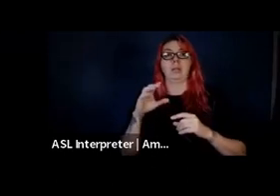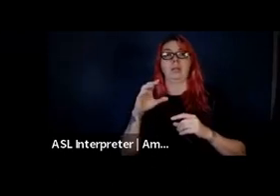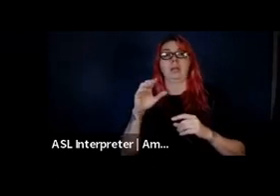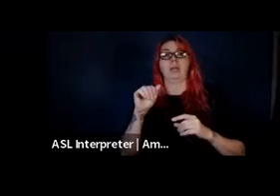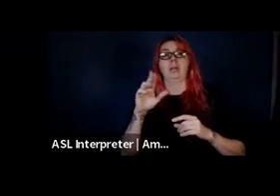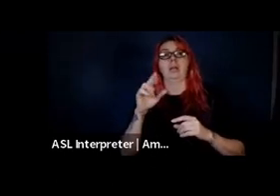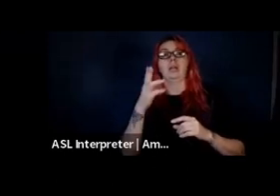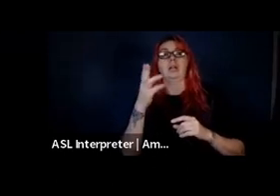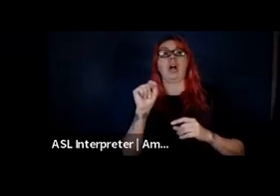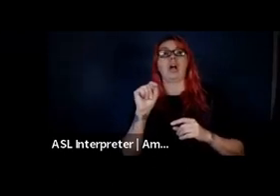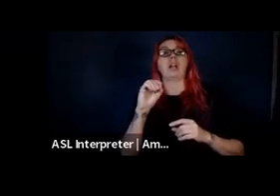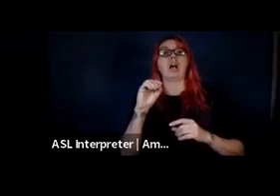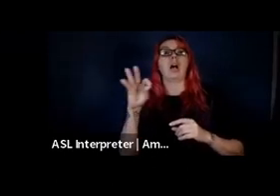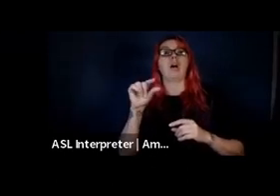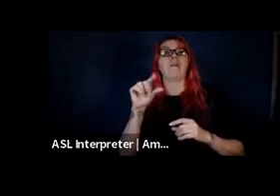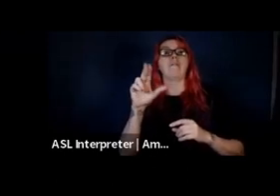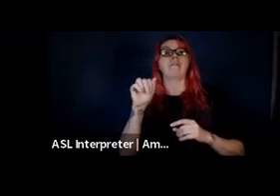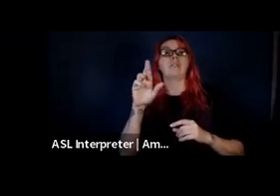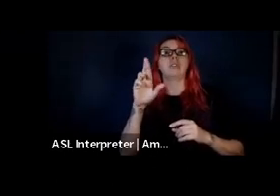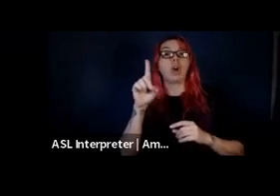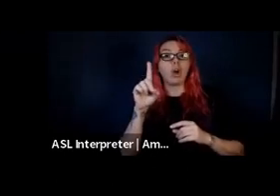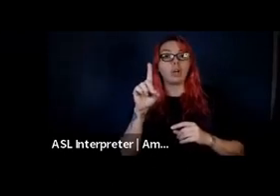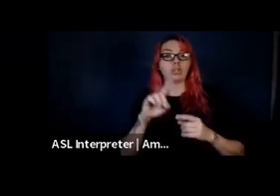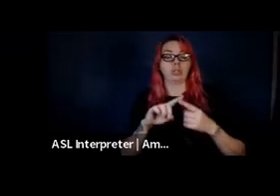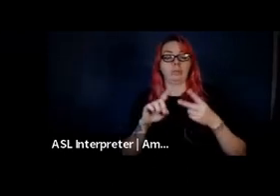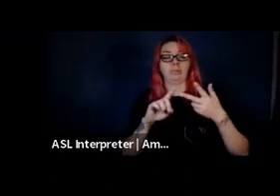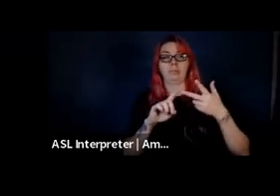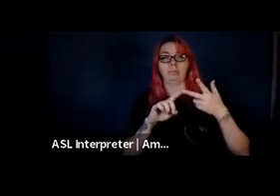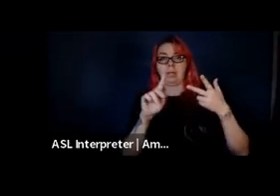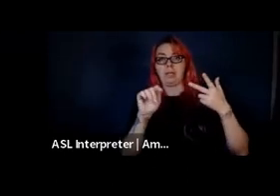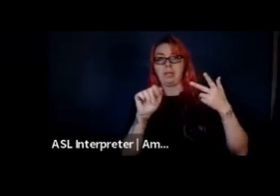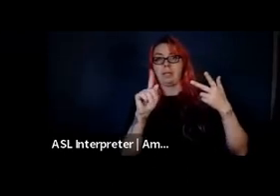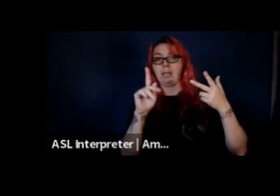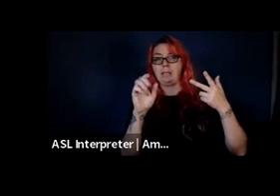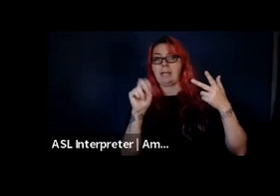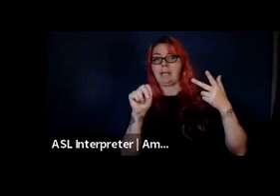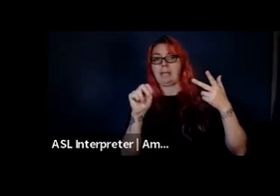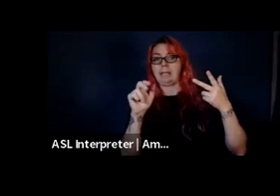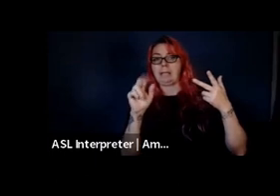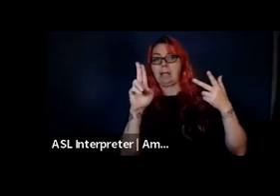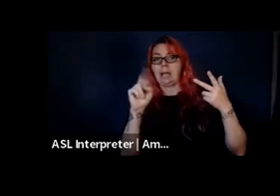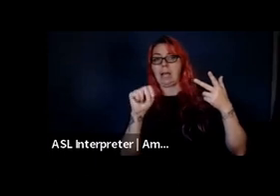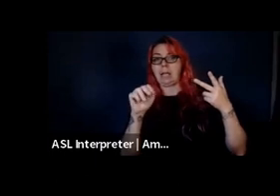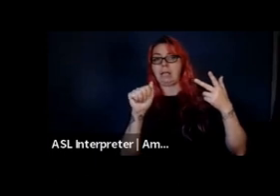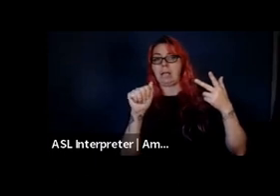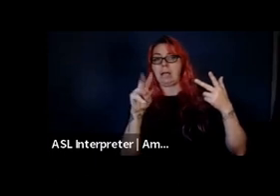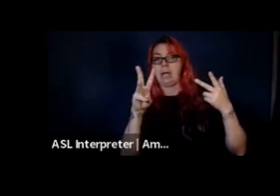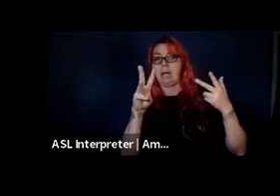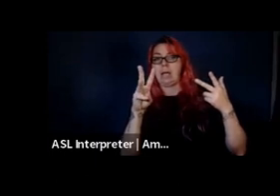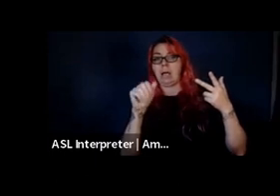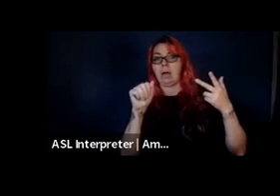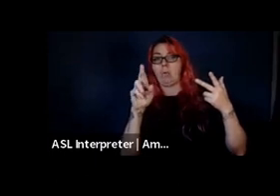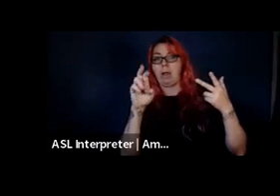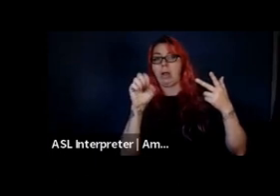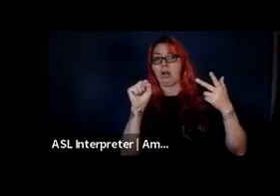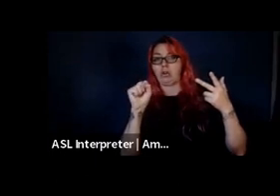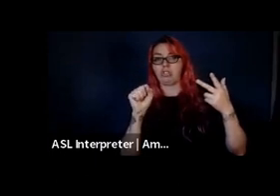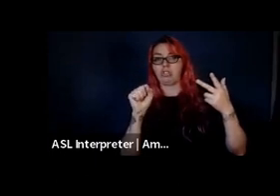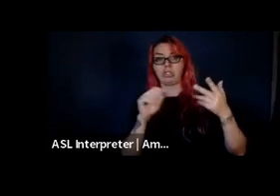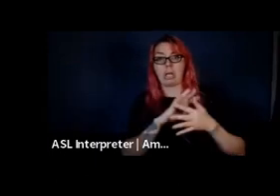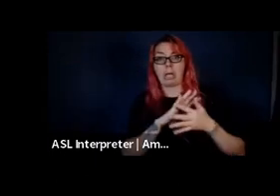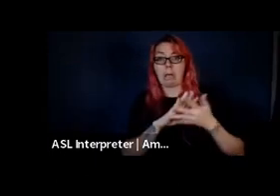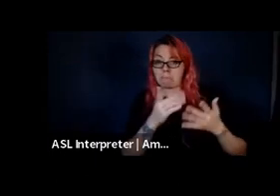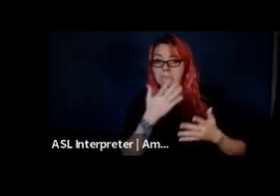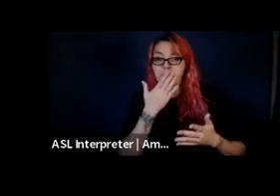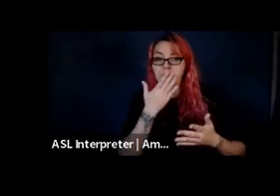all those down. Thank you very much. Taken unawares, oblivious, great. I know, Heather, you asked AJ, but of course the rest